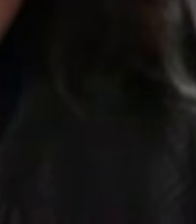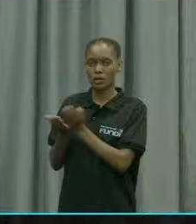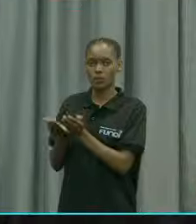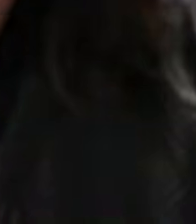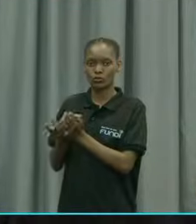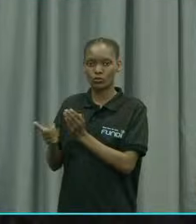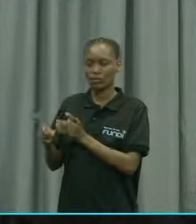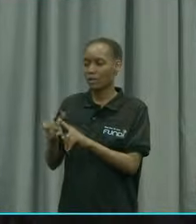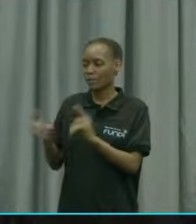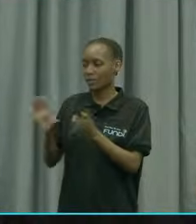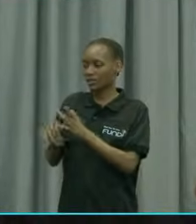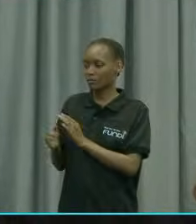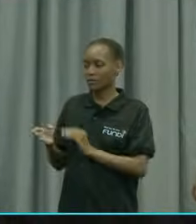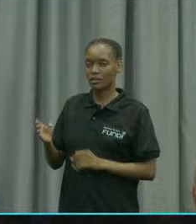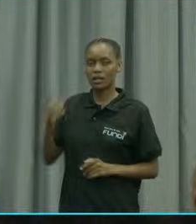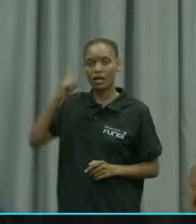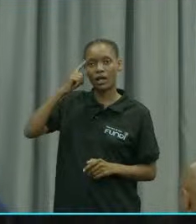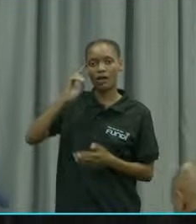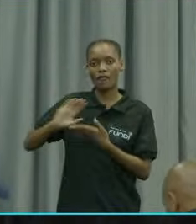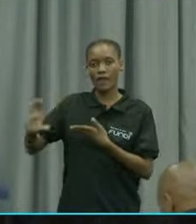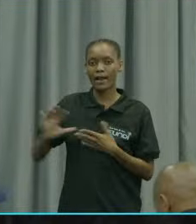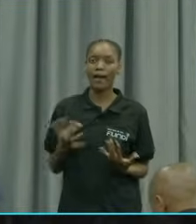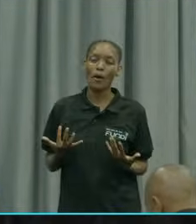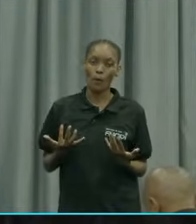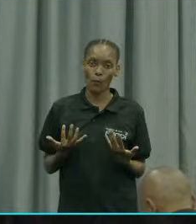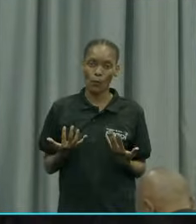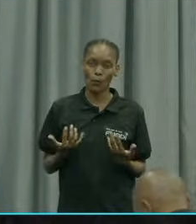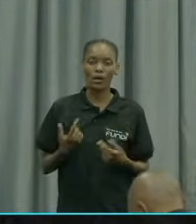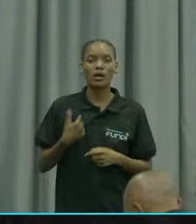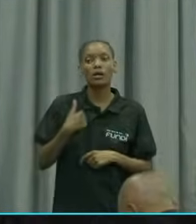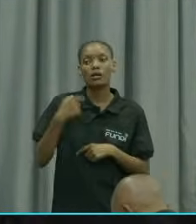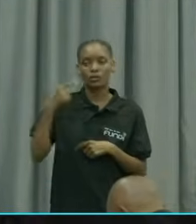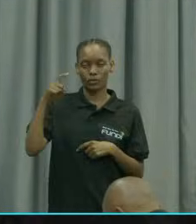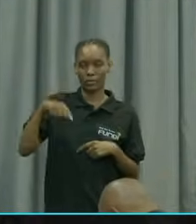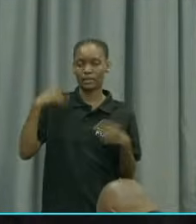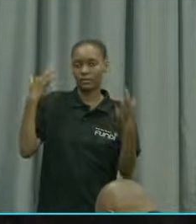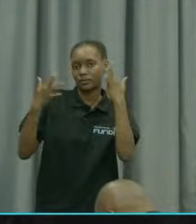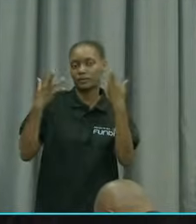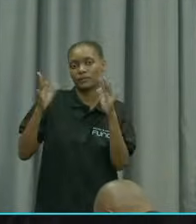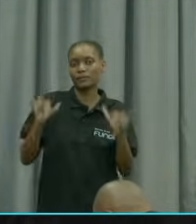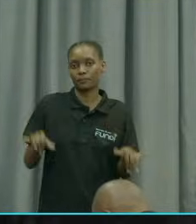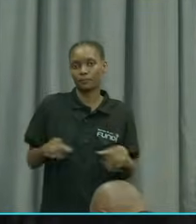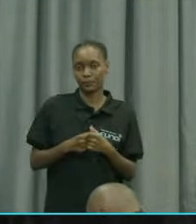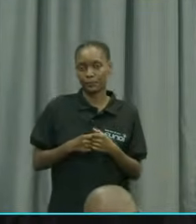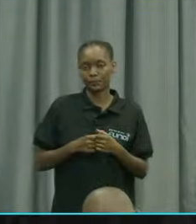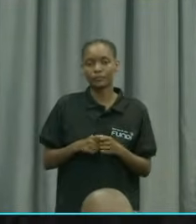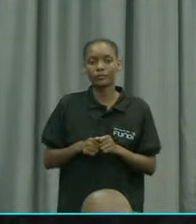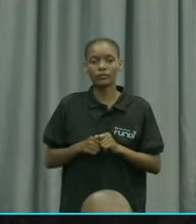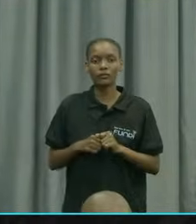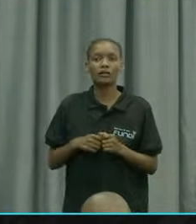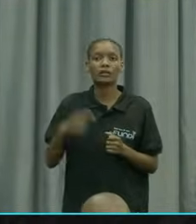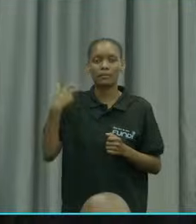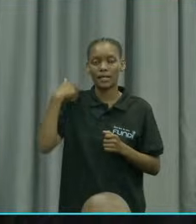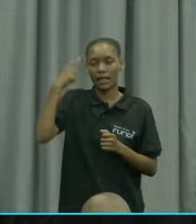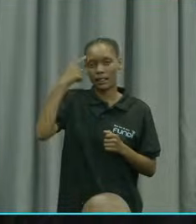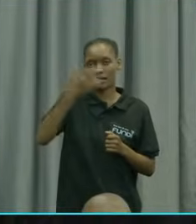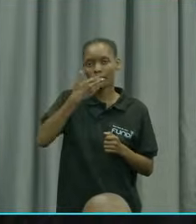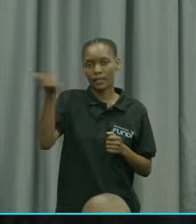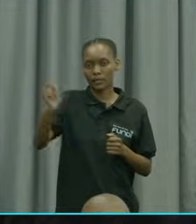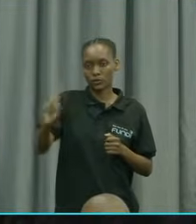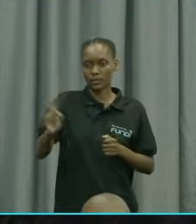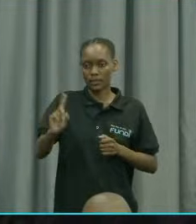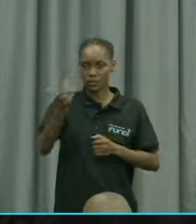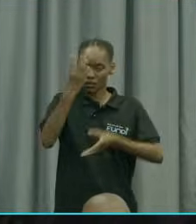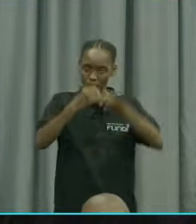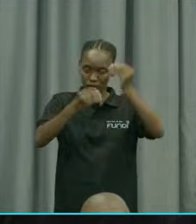So we need to look at that. I think for me, it would be better to look at the learners, but also it